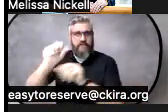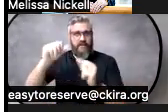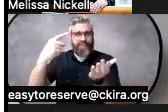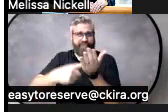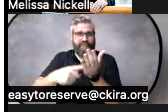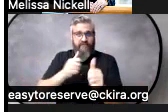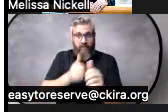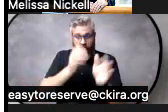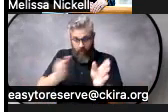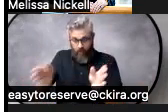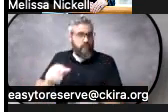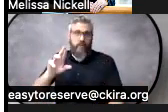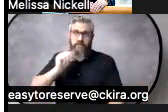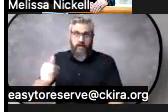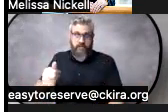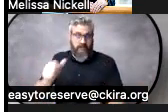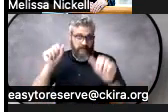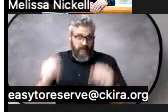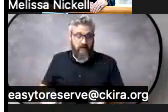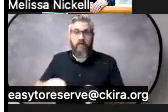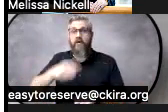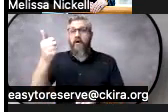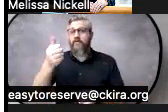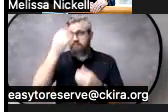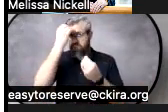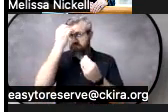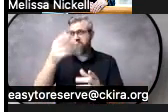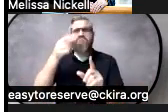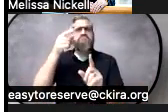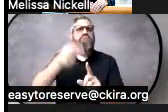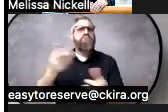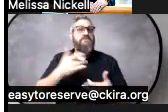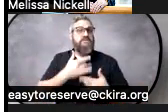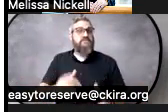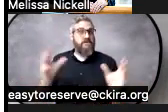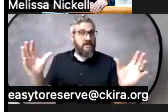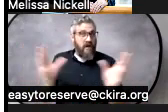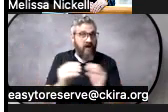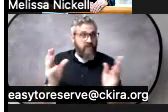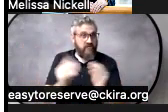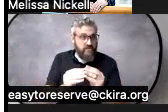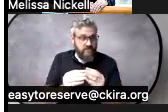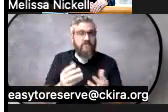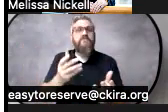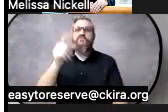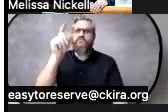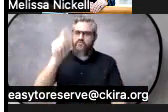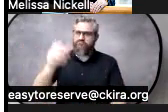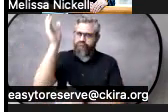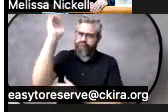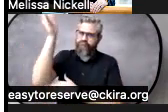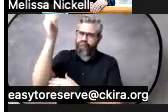not. Another thing that I want to point out is that typically at conferences, you are only going to give an oral presentation